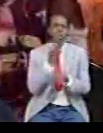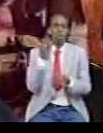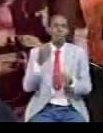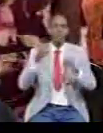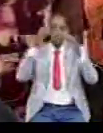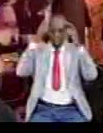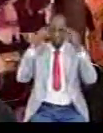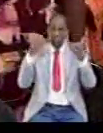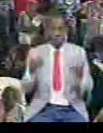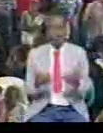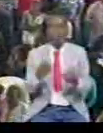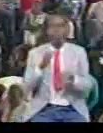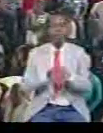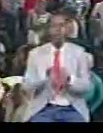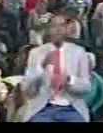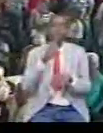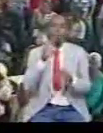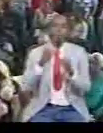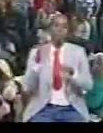than a conqueror.